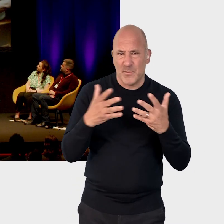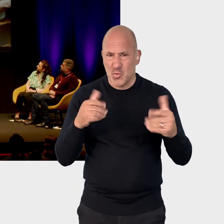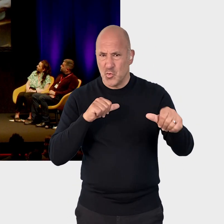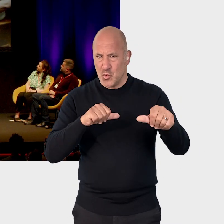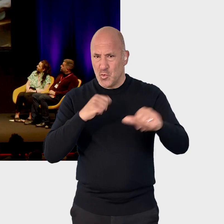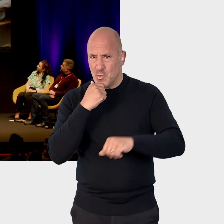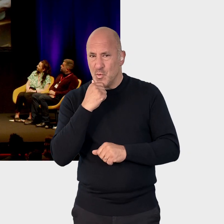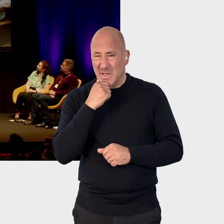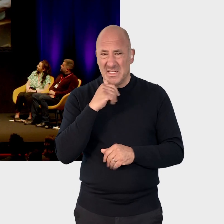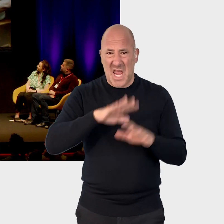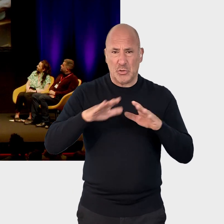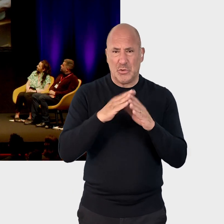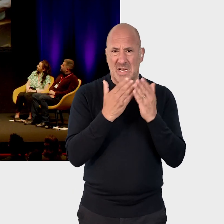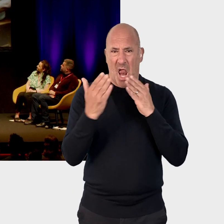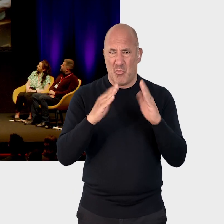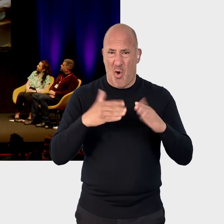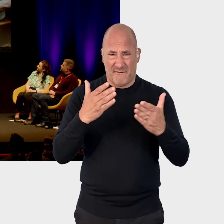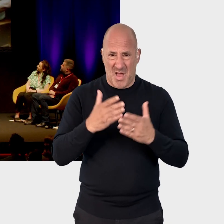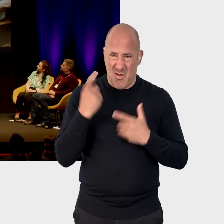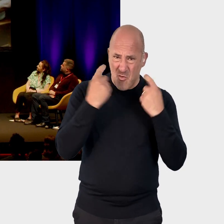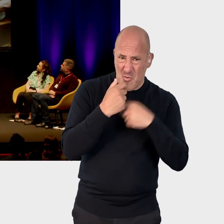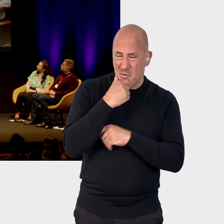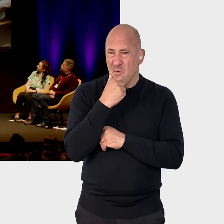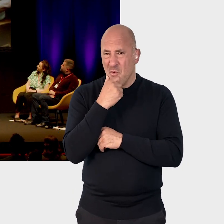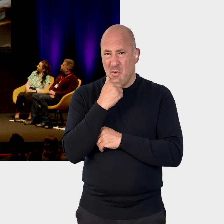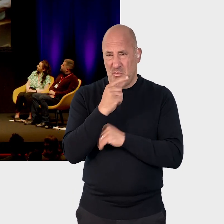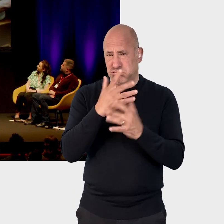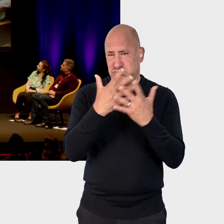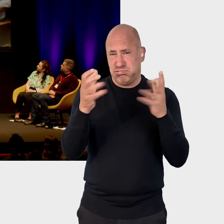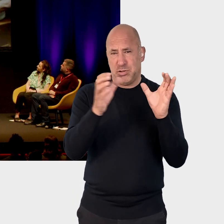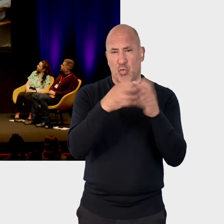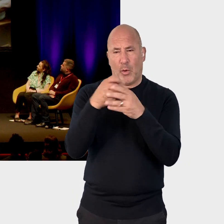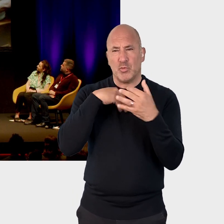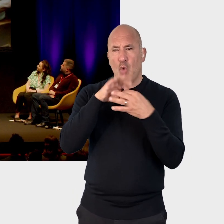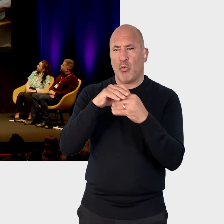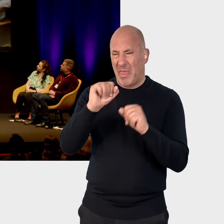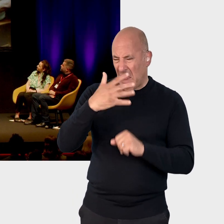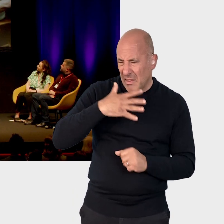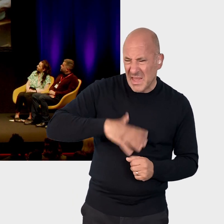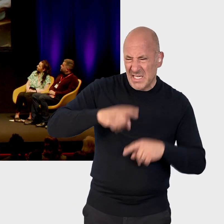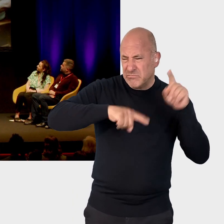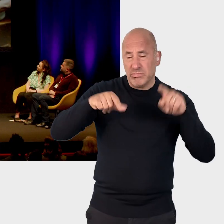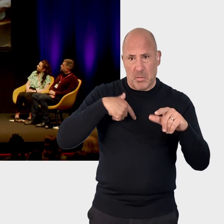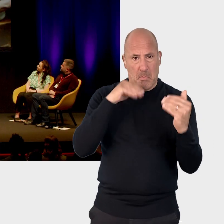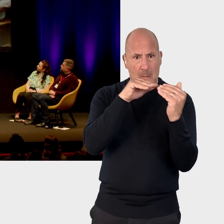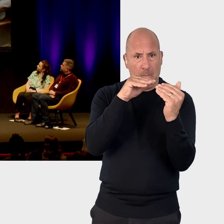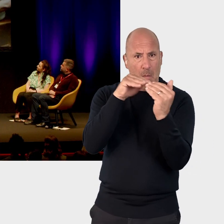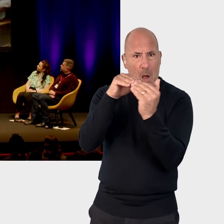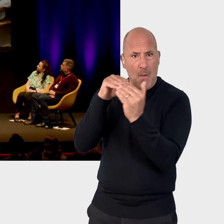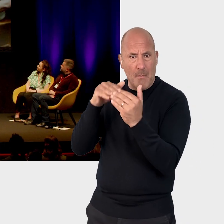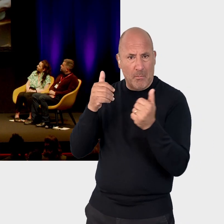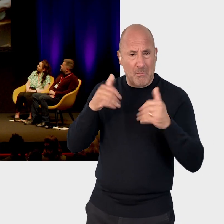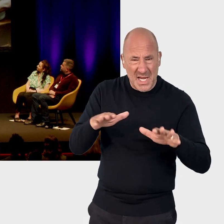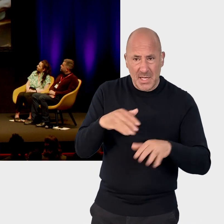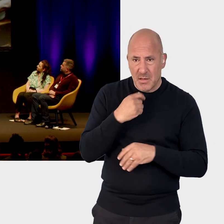start again. The lead-in time for this project was considerable, which meant that the National Gallery's offer was considered and varied and met the